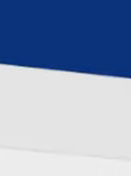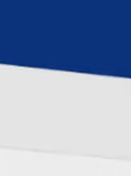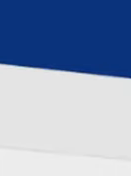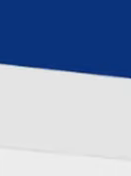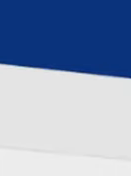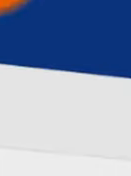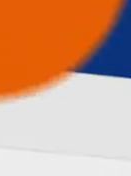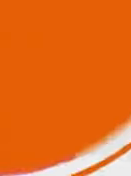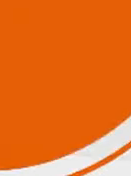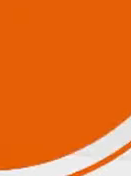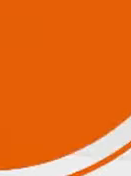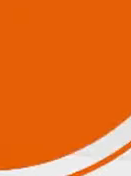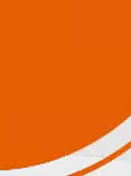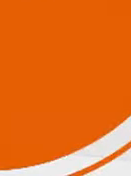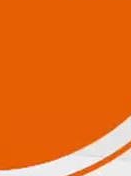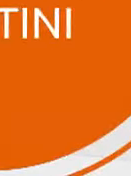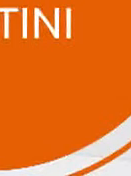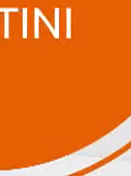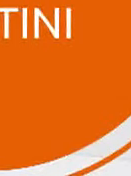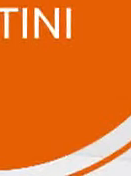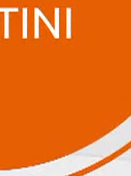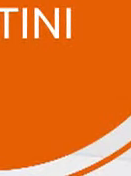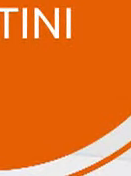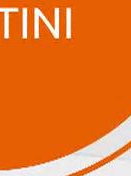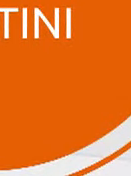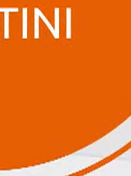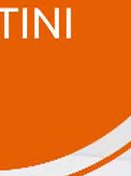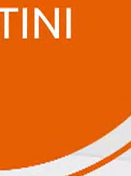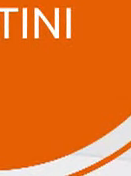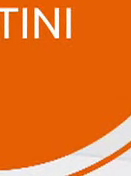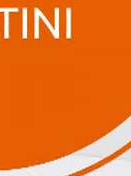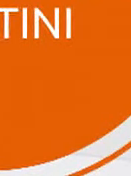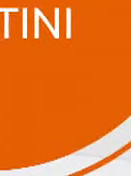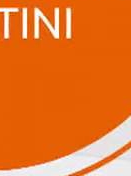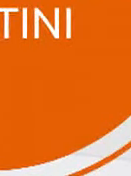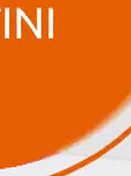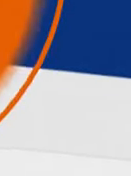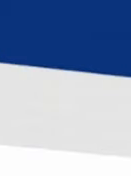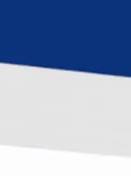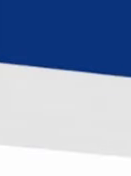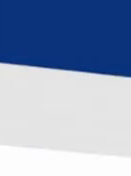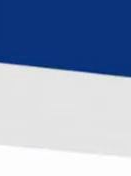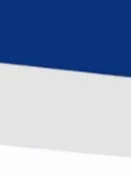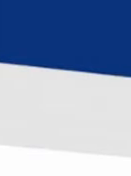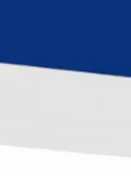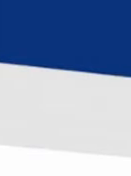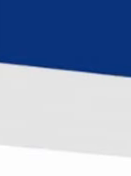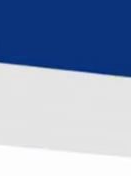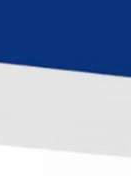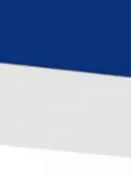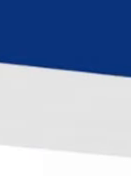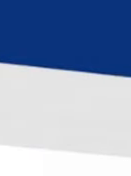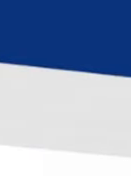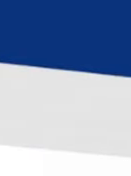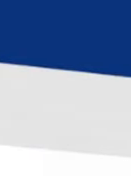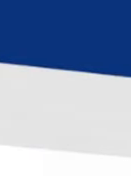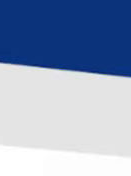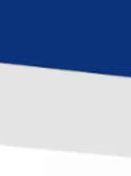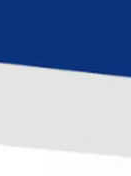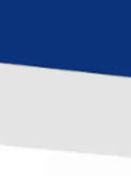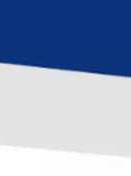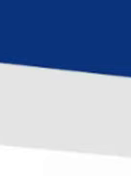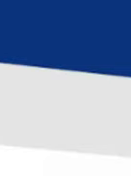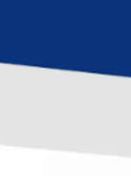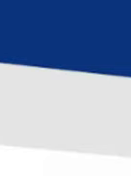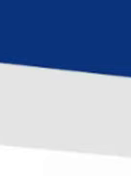Introducing InstaCash, your newest and convenient mobile wallet in Eswatini. With InstaCash, you can send and receive money using